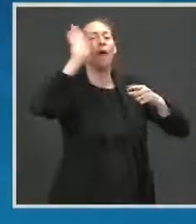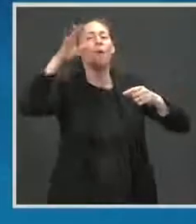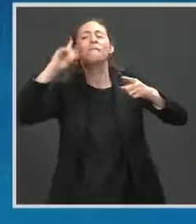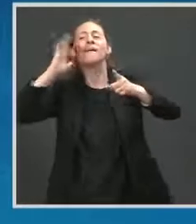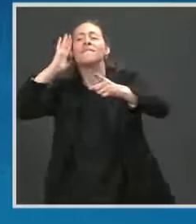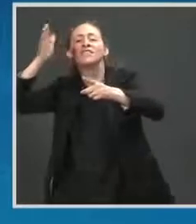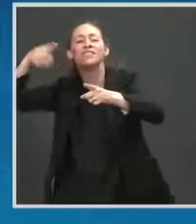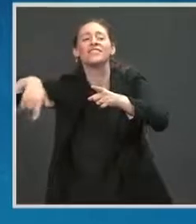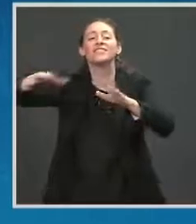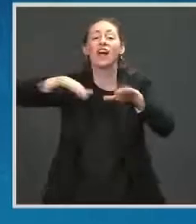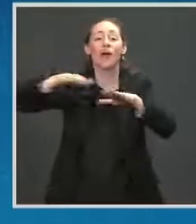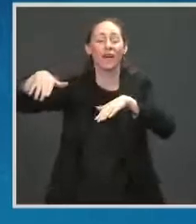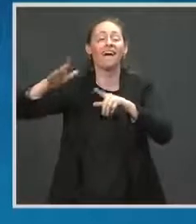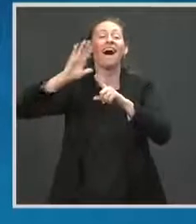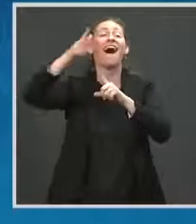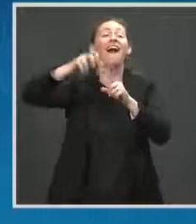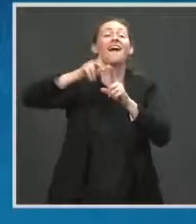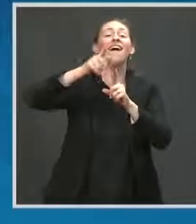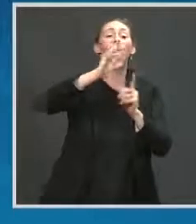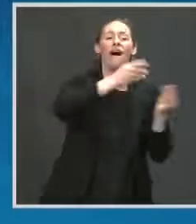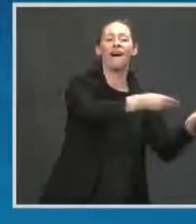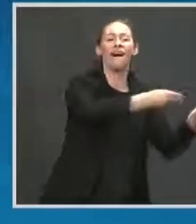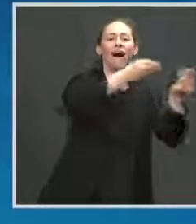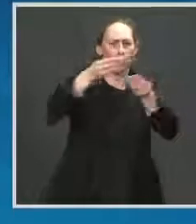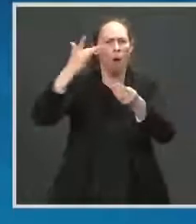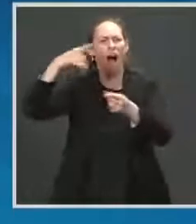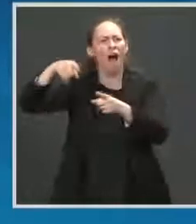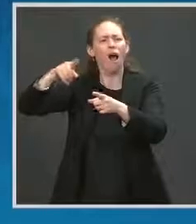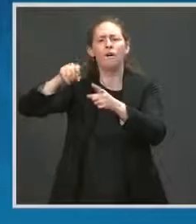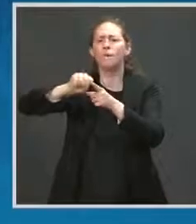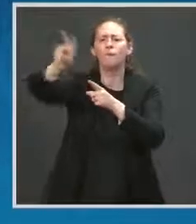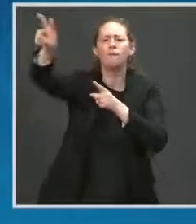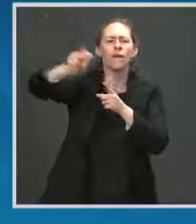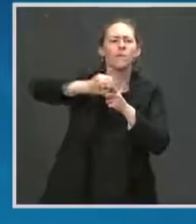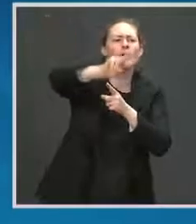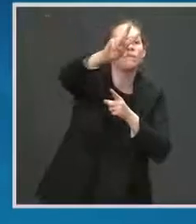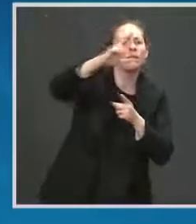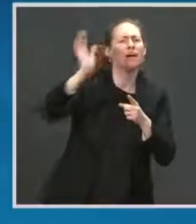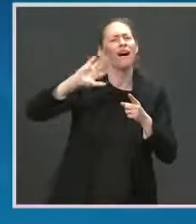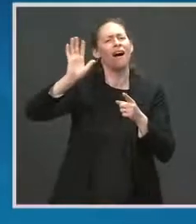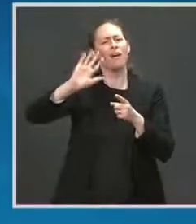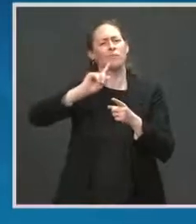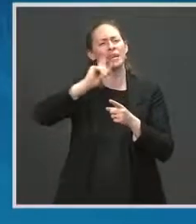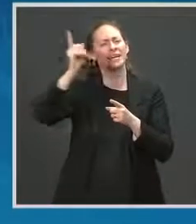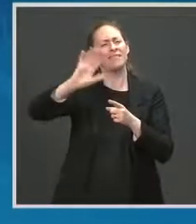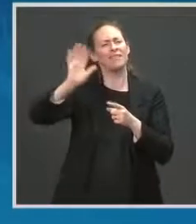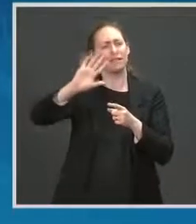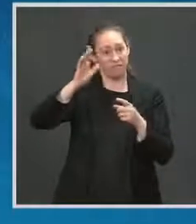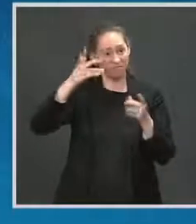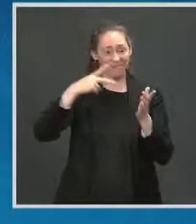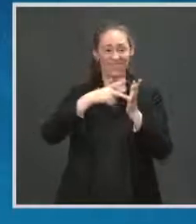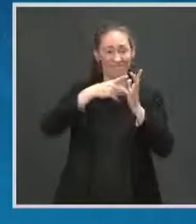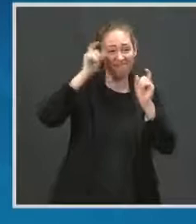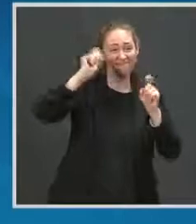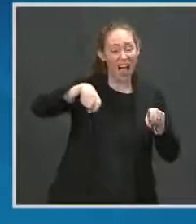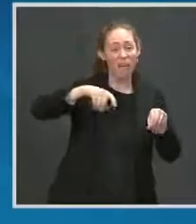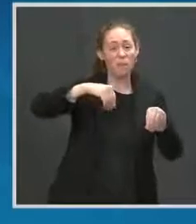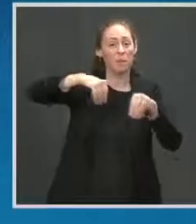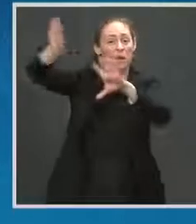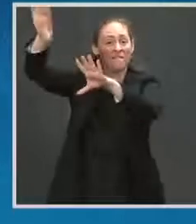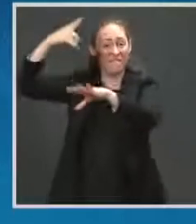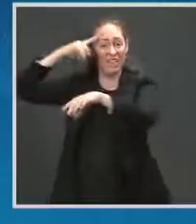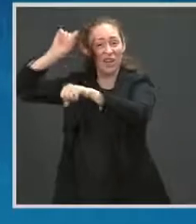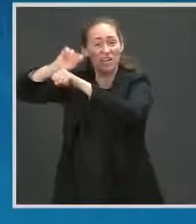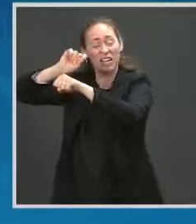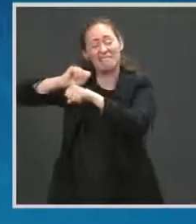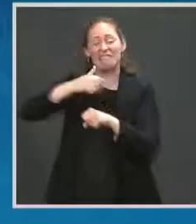away. But that should be a choice, not a necessity. And that's why we want to